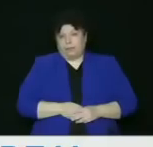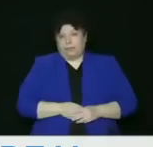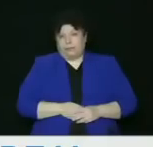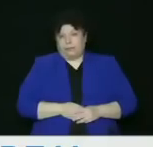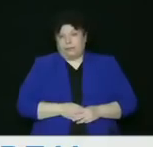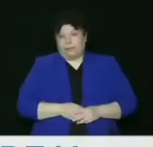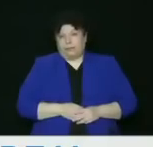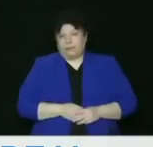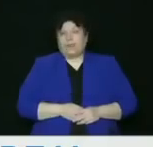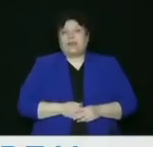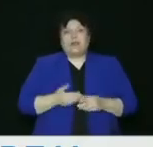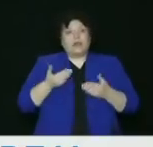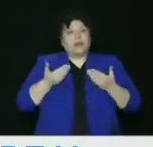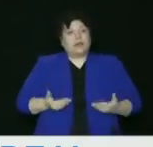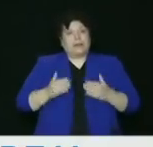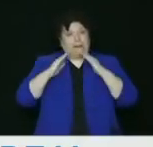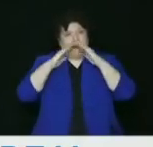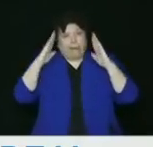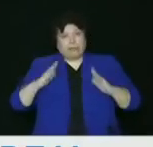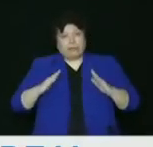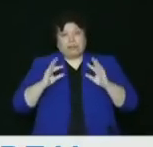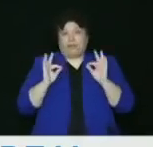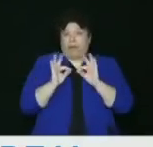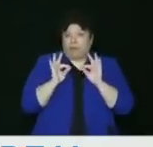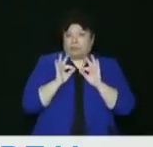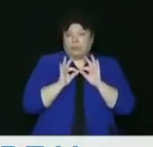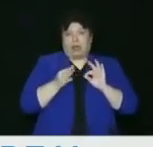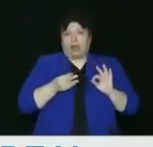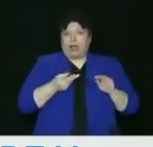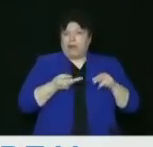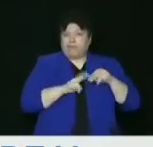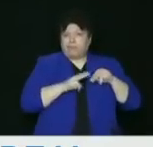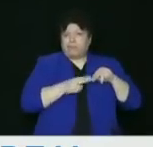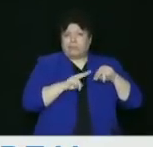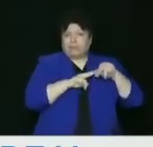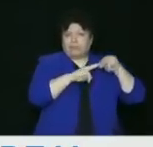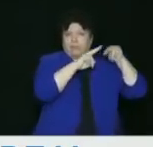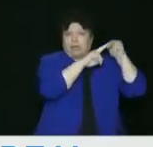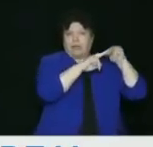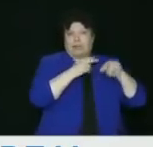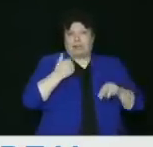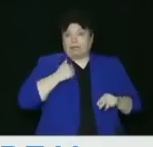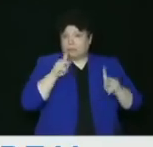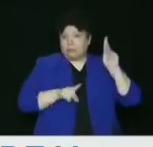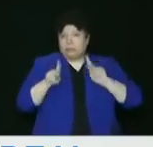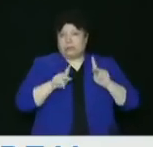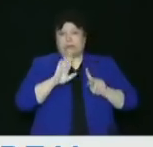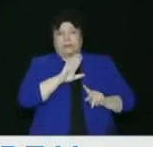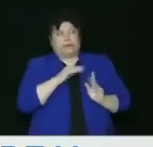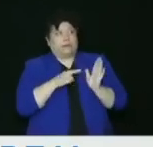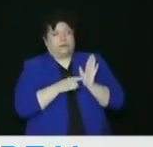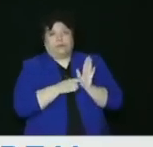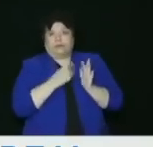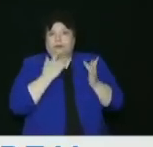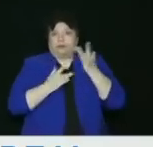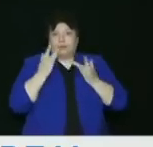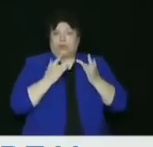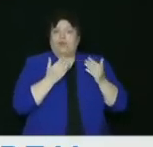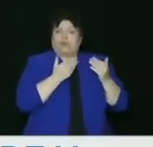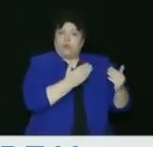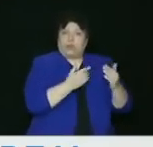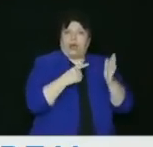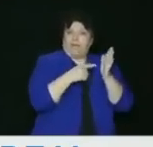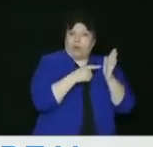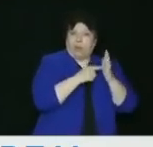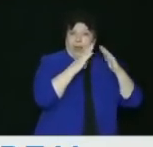We know that rising housing costs are putting real pressure on Canadians, so we'll keep building affordable housing. We'll